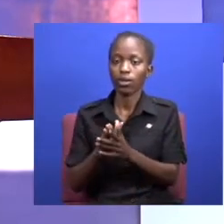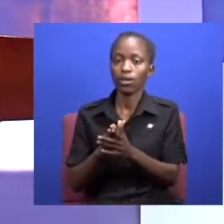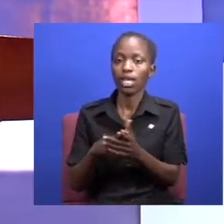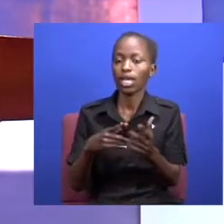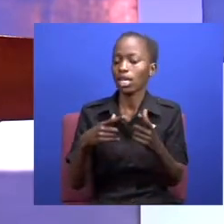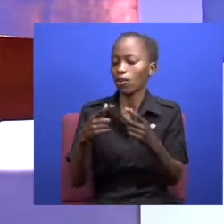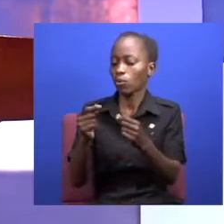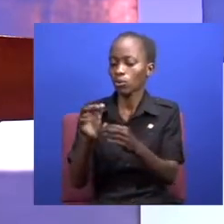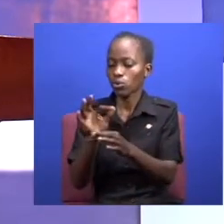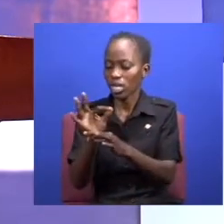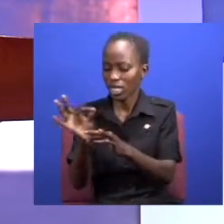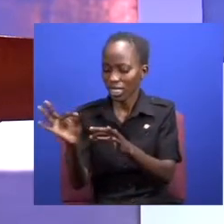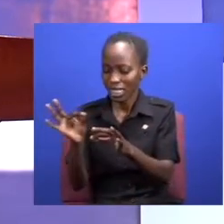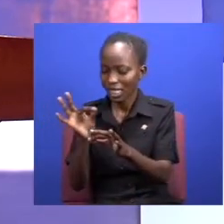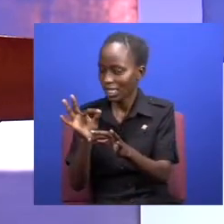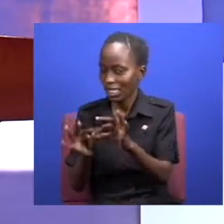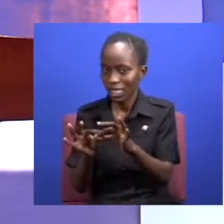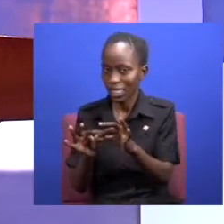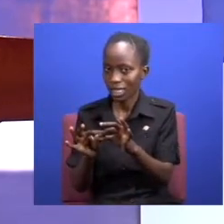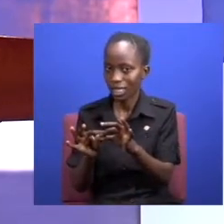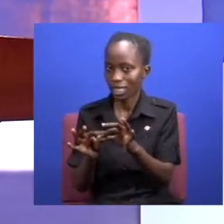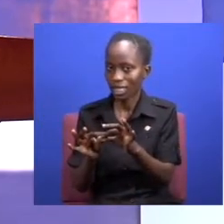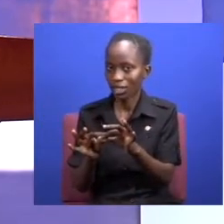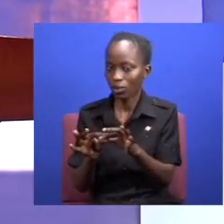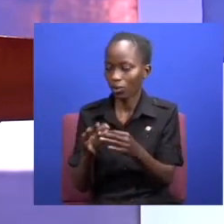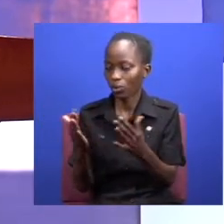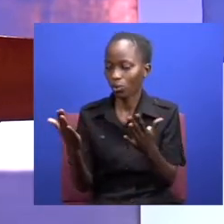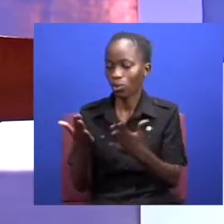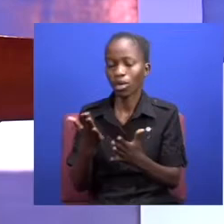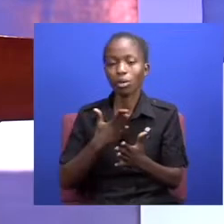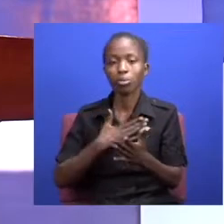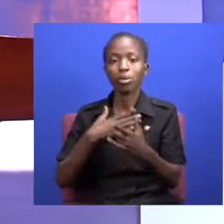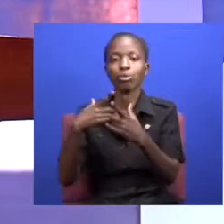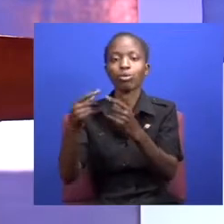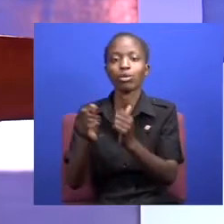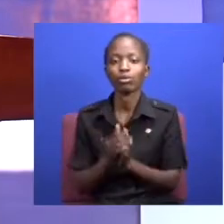me exactly to their gate.